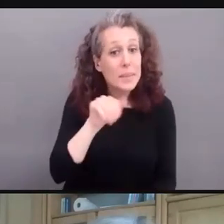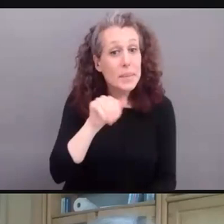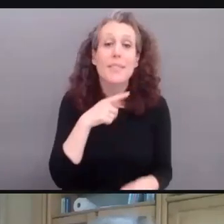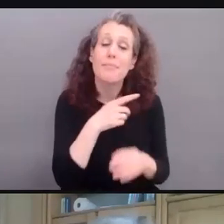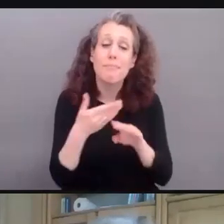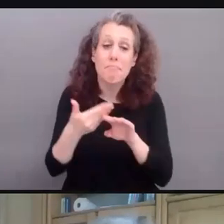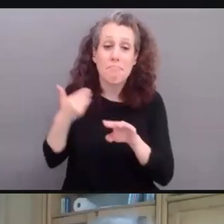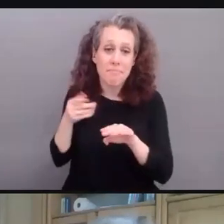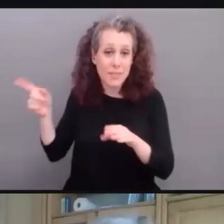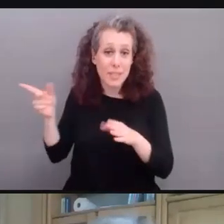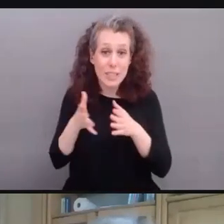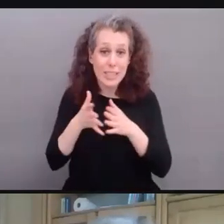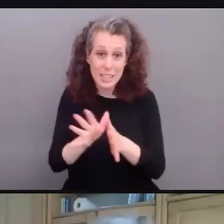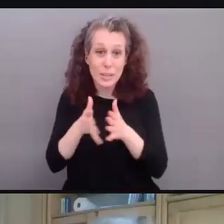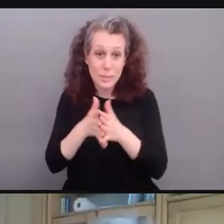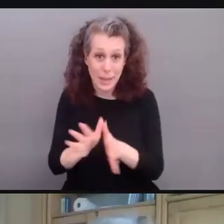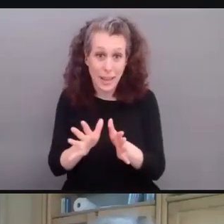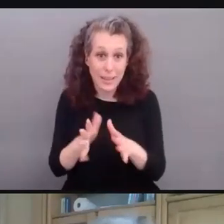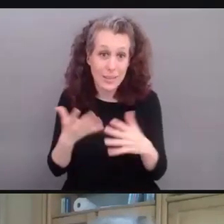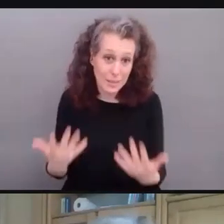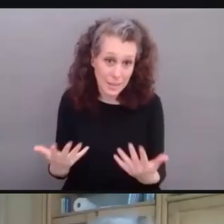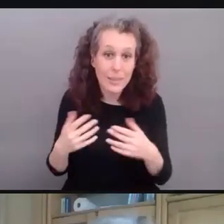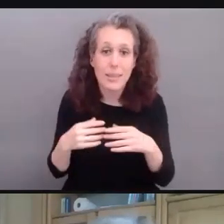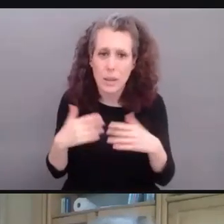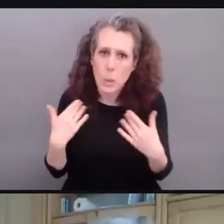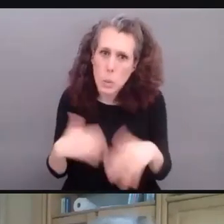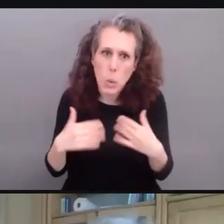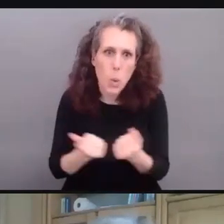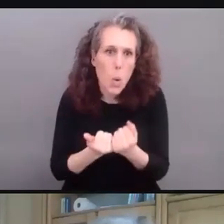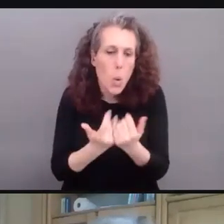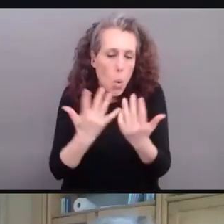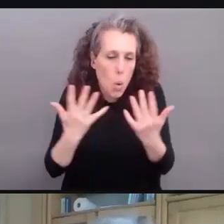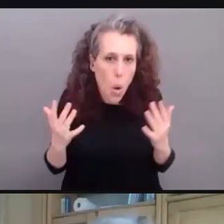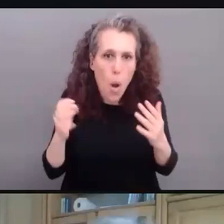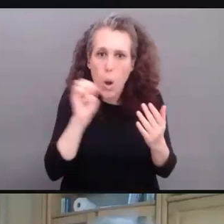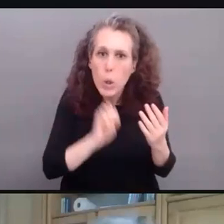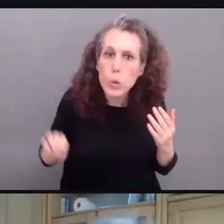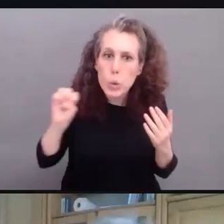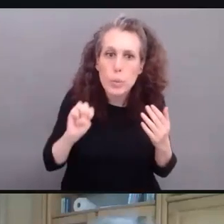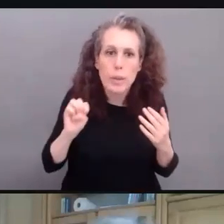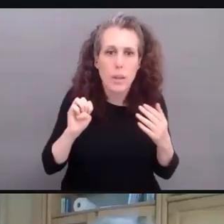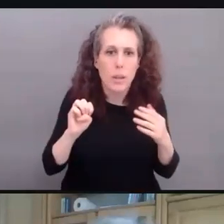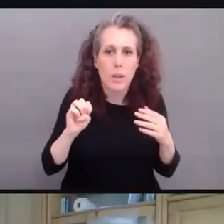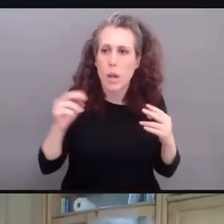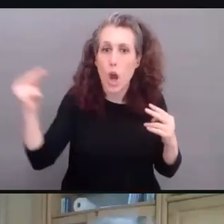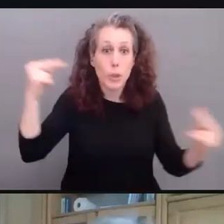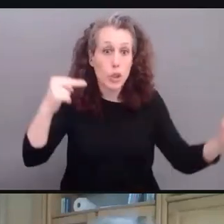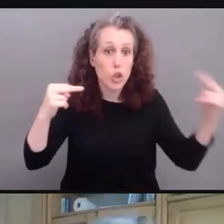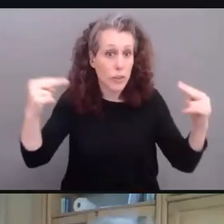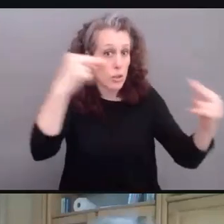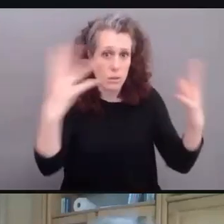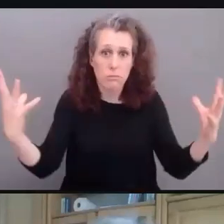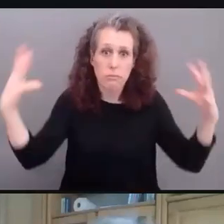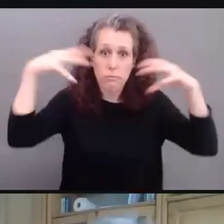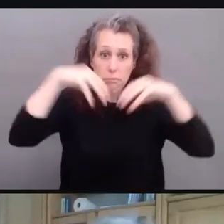us, and Cinzia, that we had a lot of participation from European observers and liaison